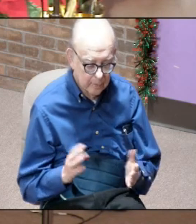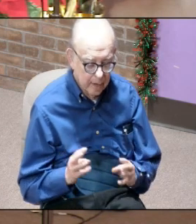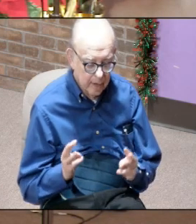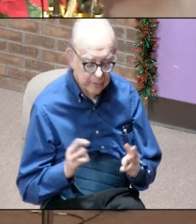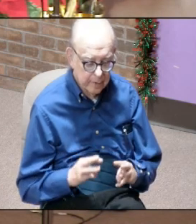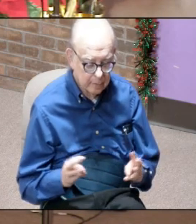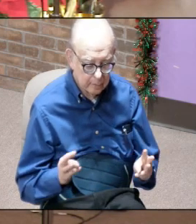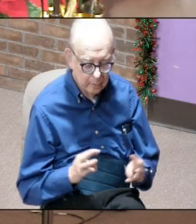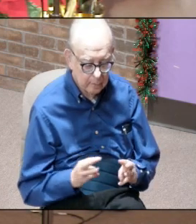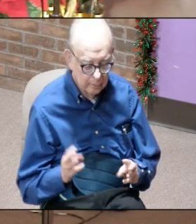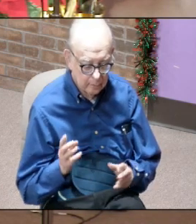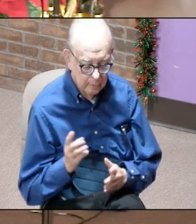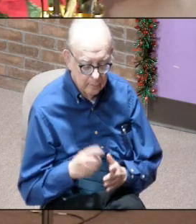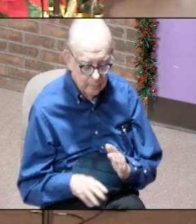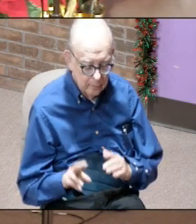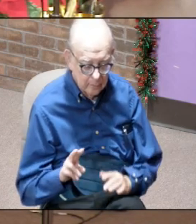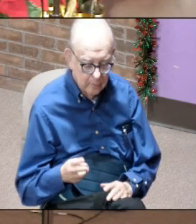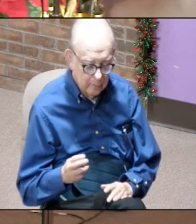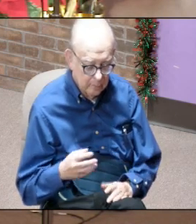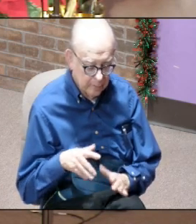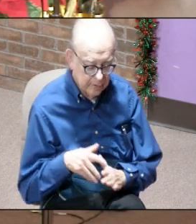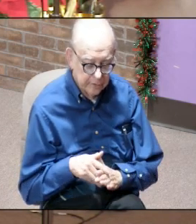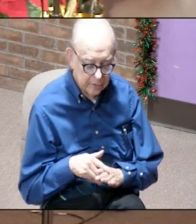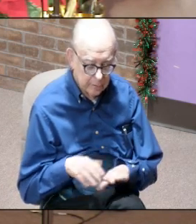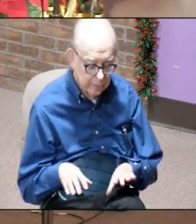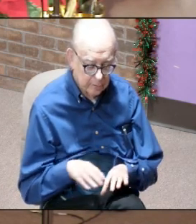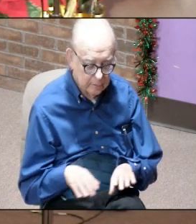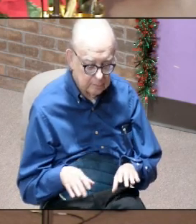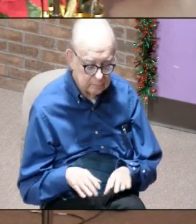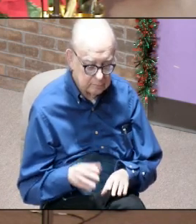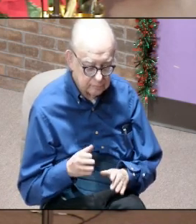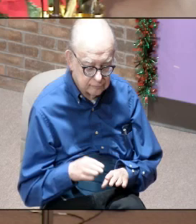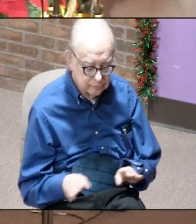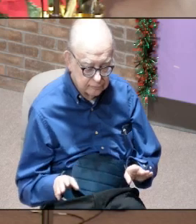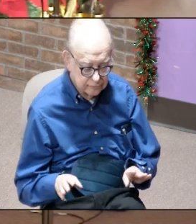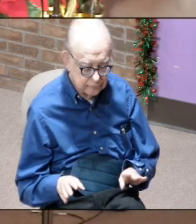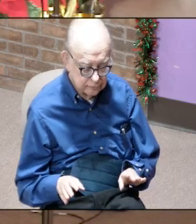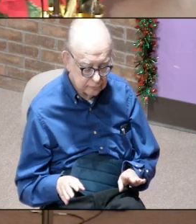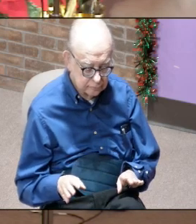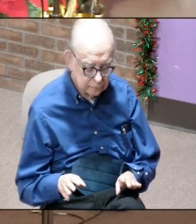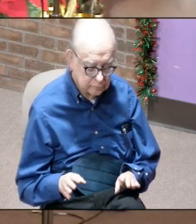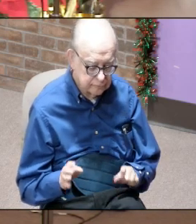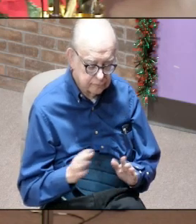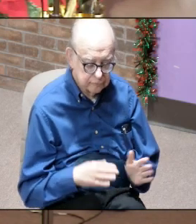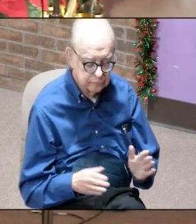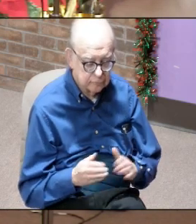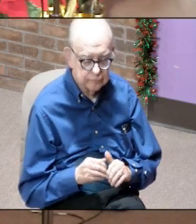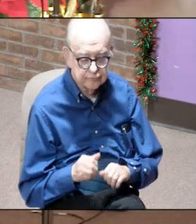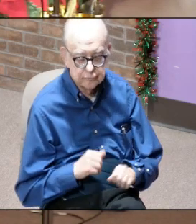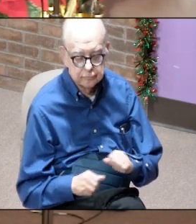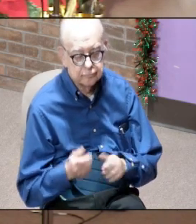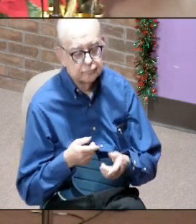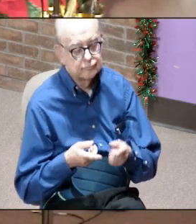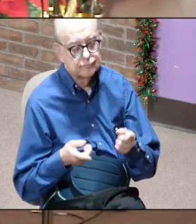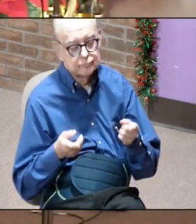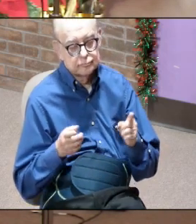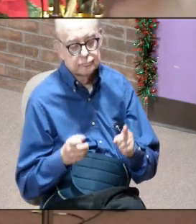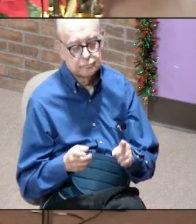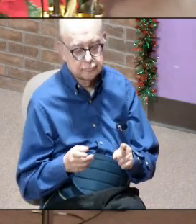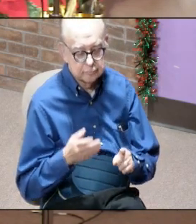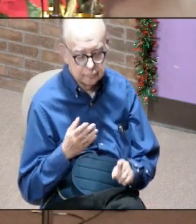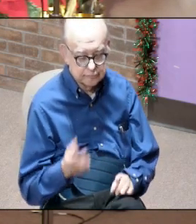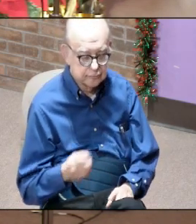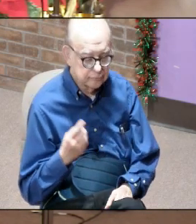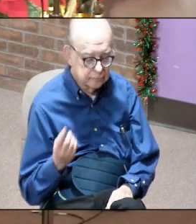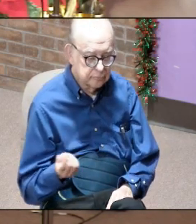war, and that's what the second horse did, they opened up war against each other. What happens? There